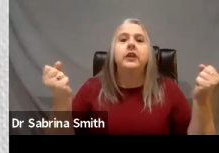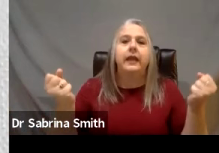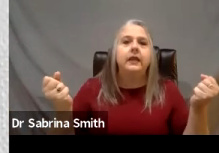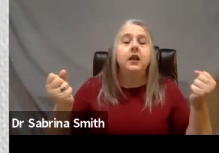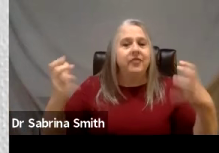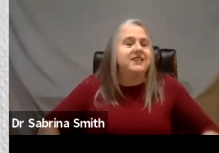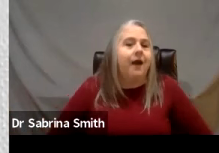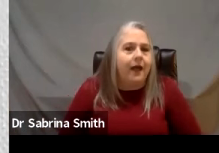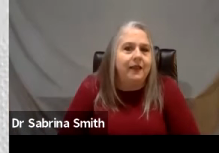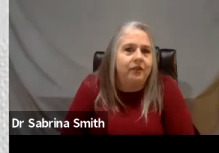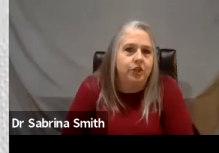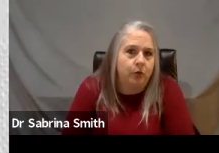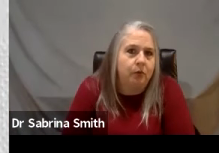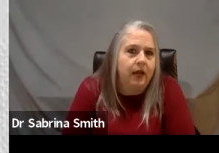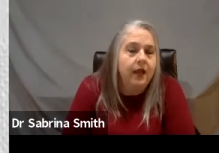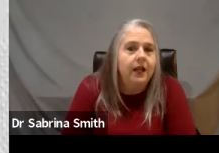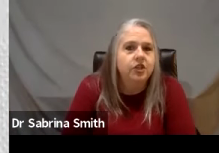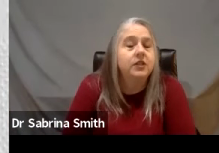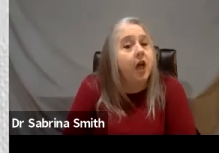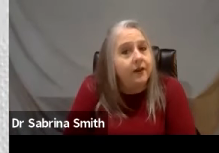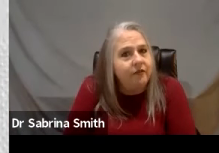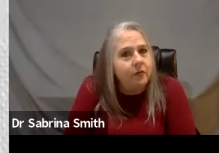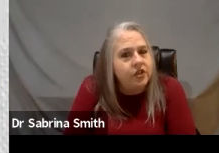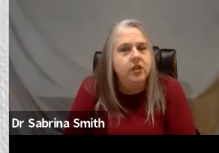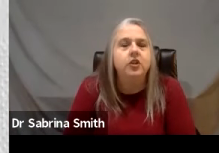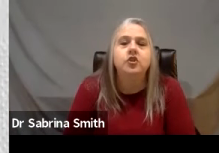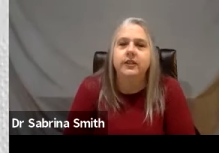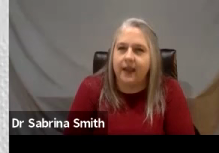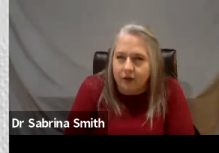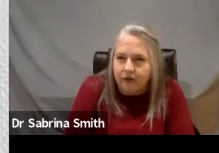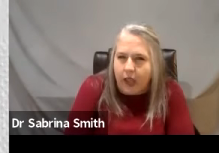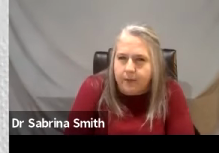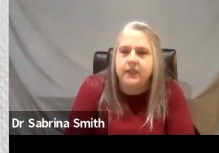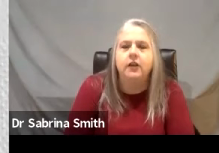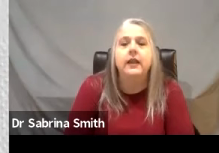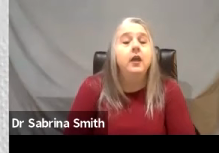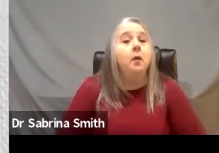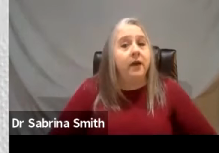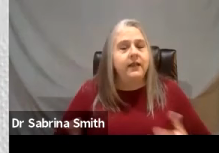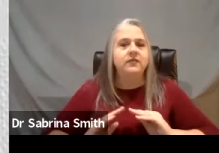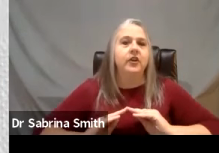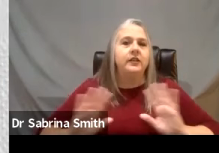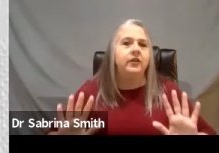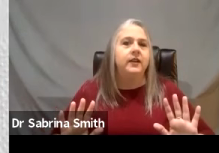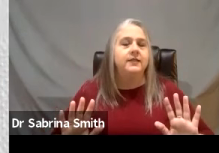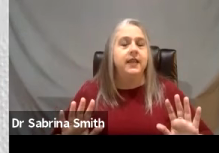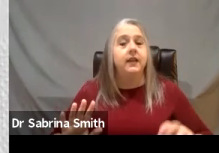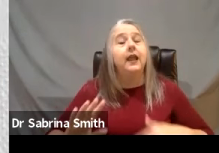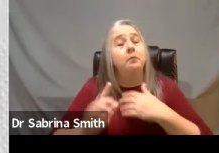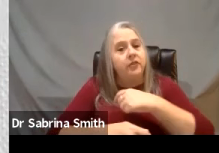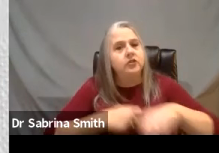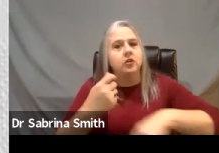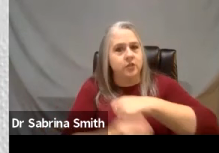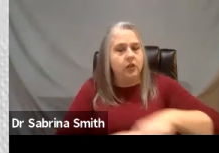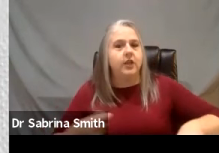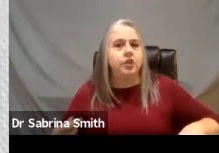because that's high level interpreting. It's just a lot of information. Usually it's heavier vocabulary, but it's very clear and enunciated.